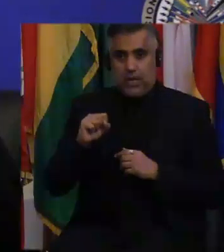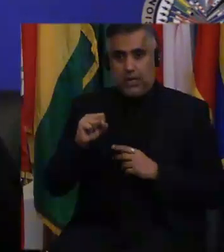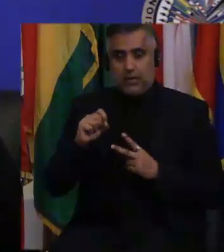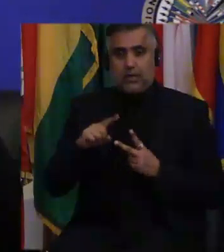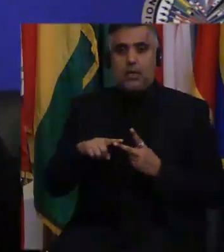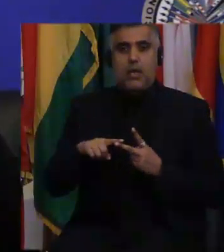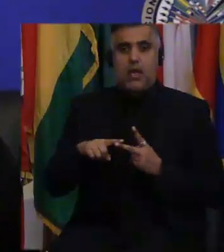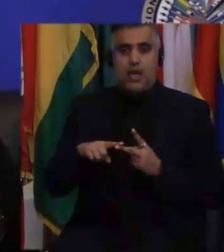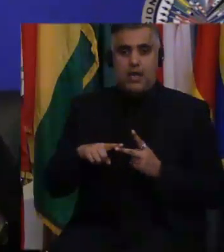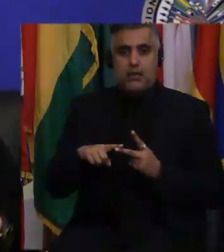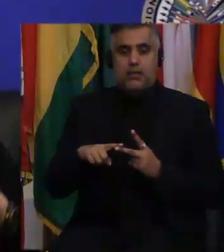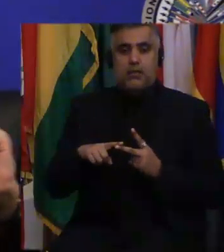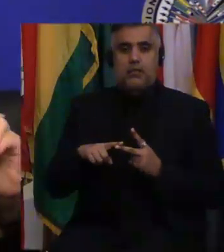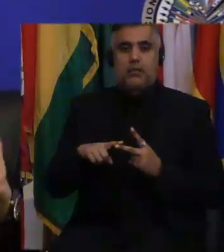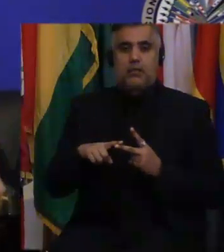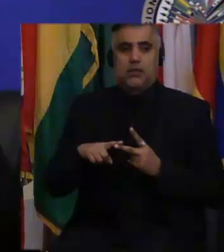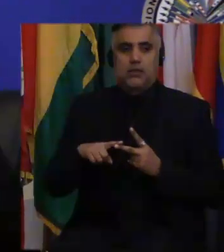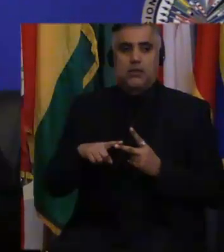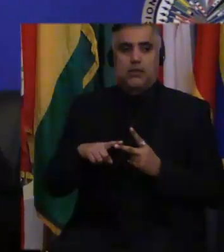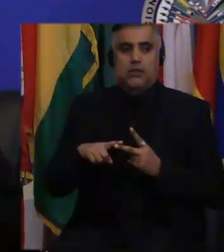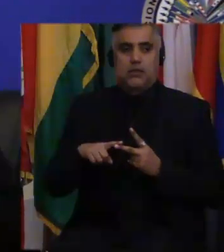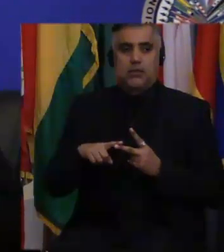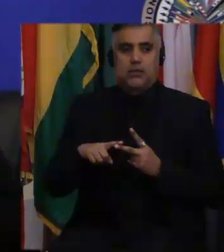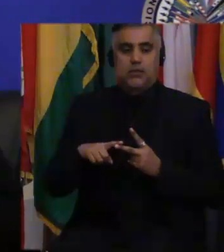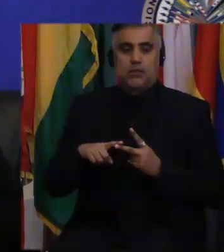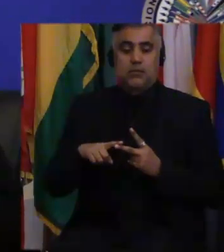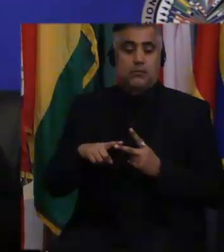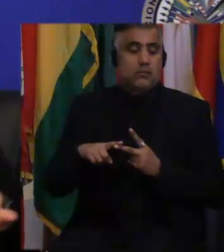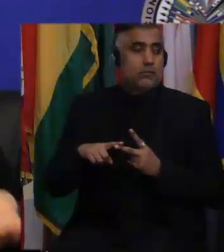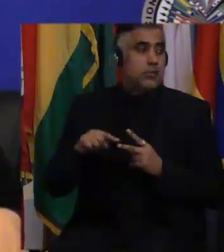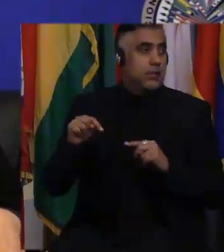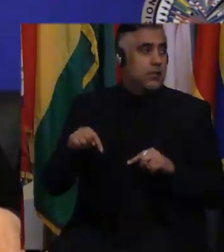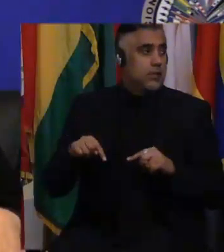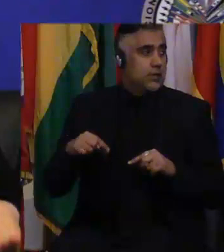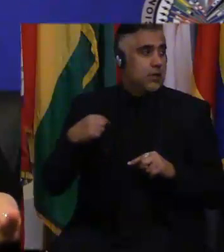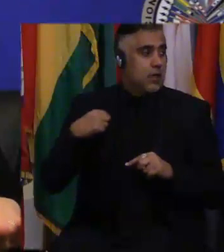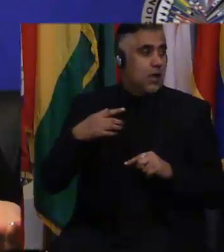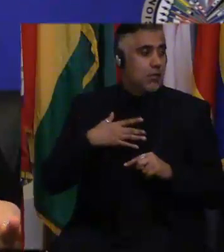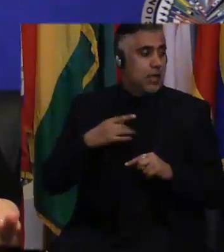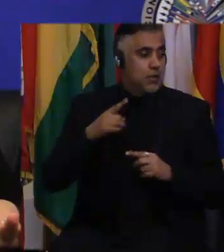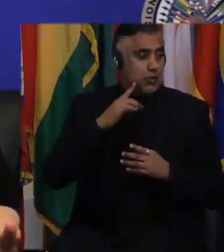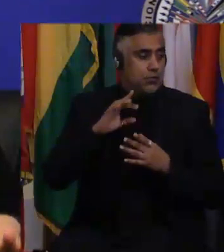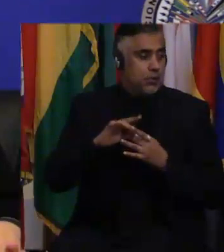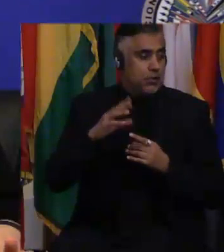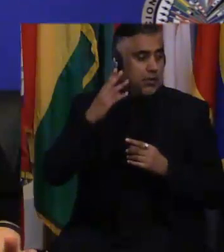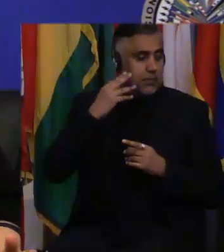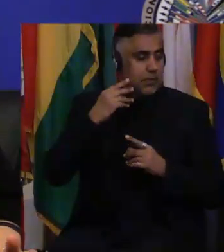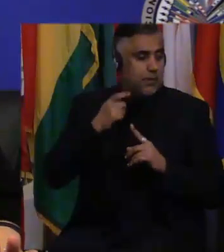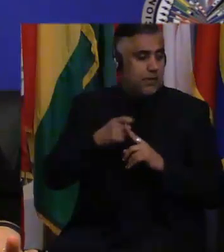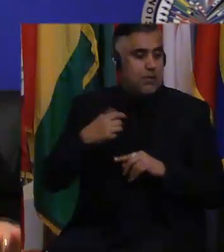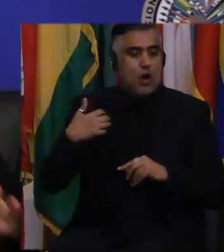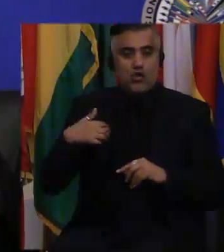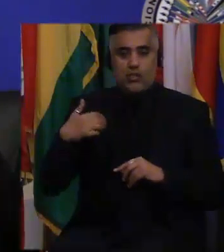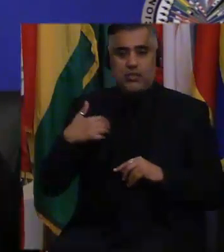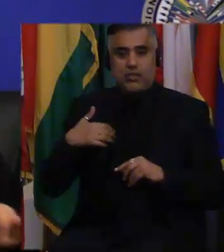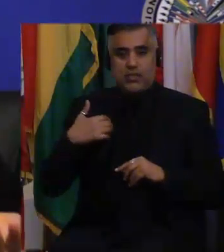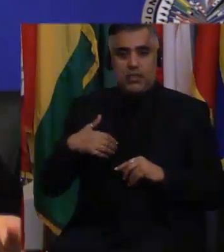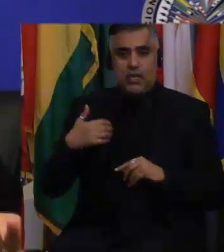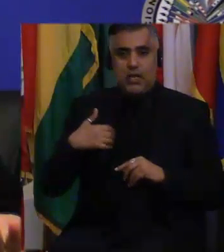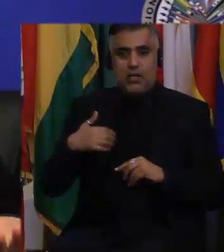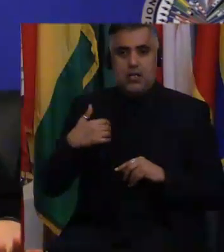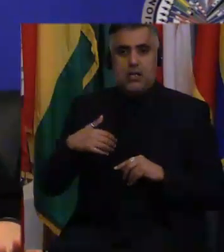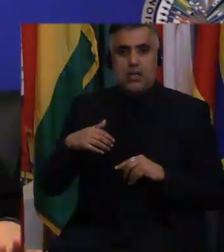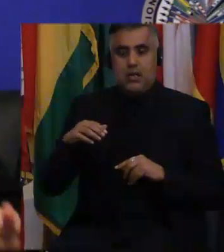and their role in influencing policy, here I would like to mention my experience from Argentina and Ni